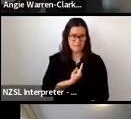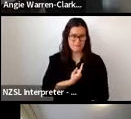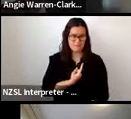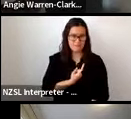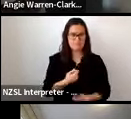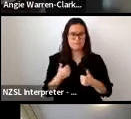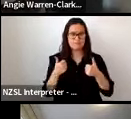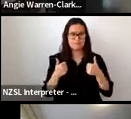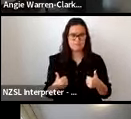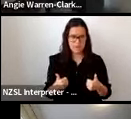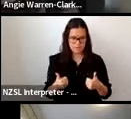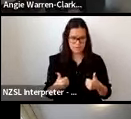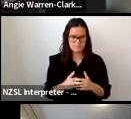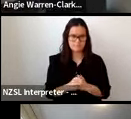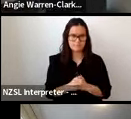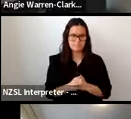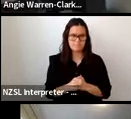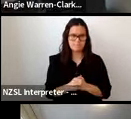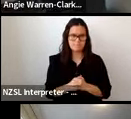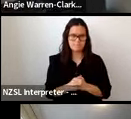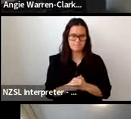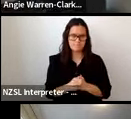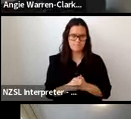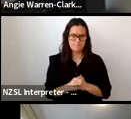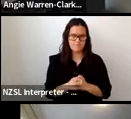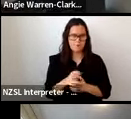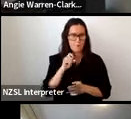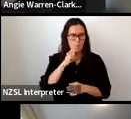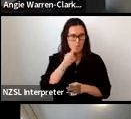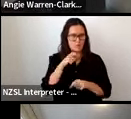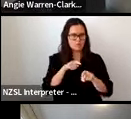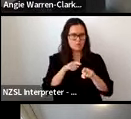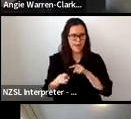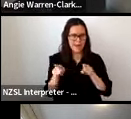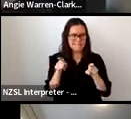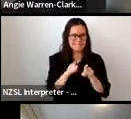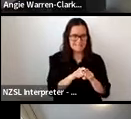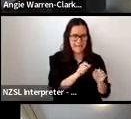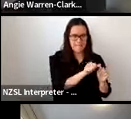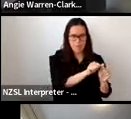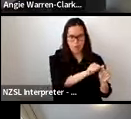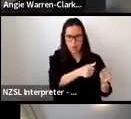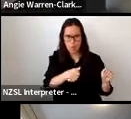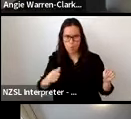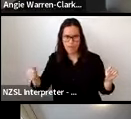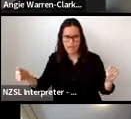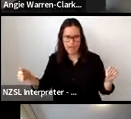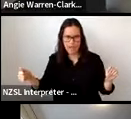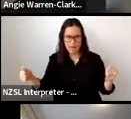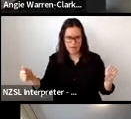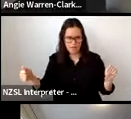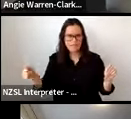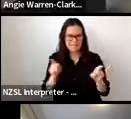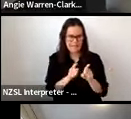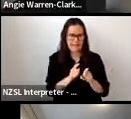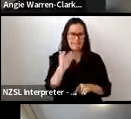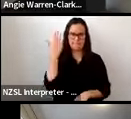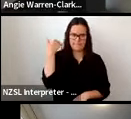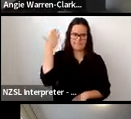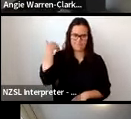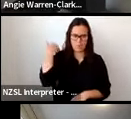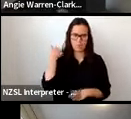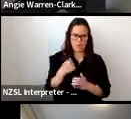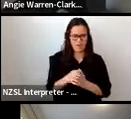Great. So we'll try and do this in the same order that we did before, people, so that I don't have to